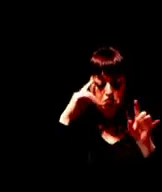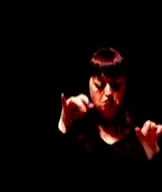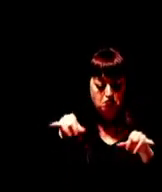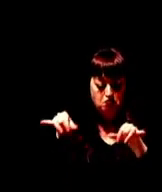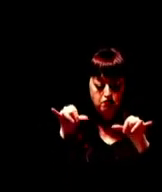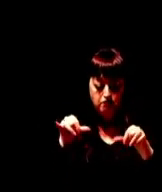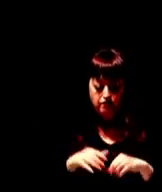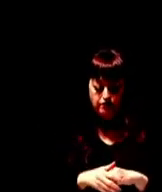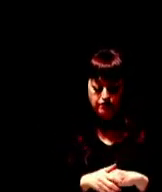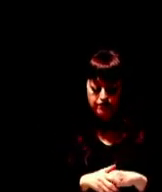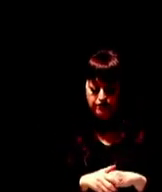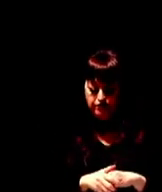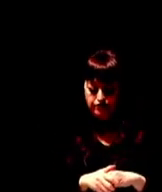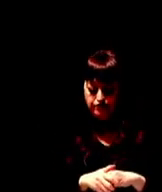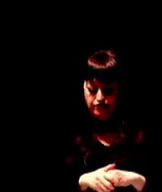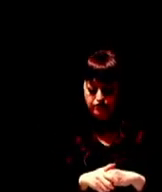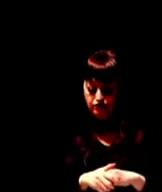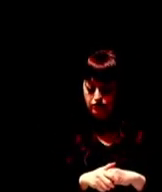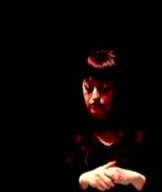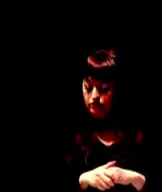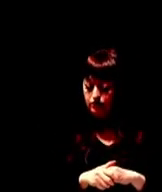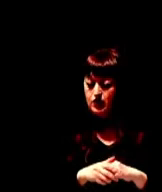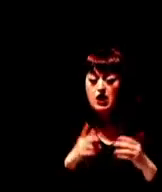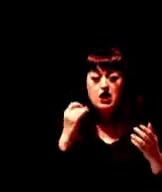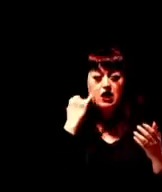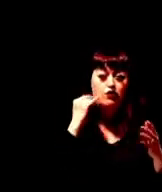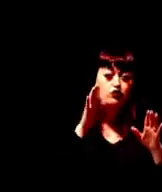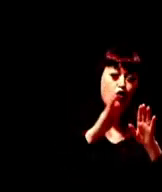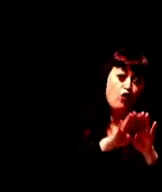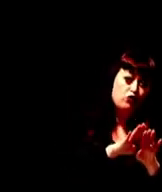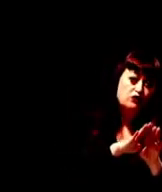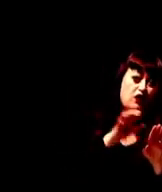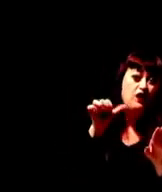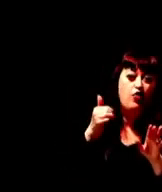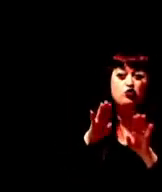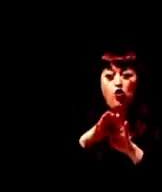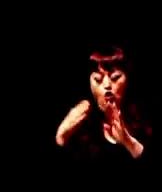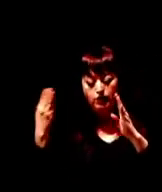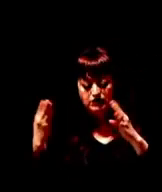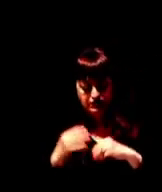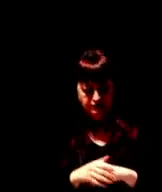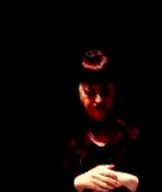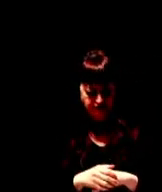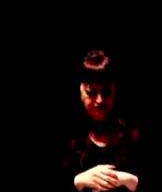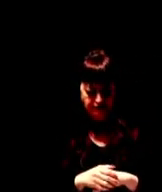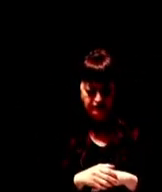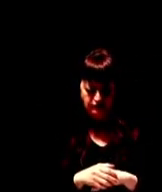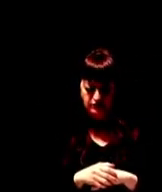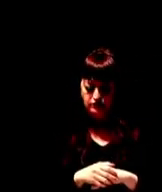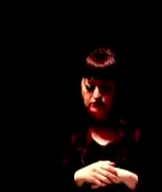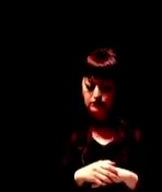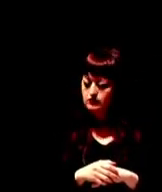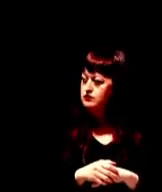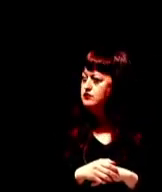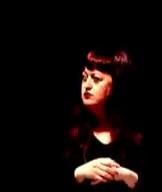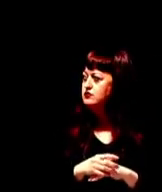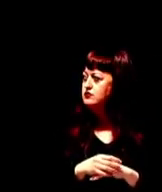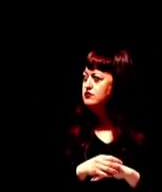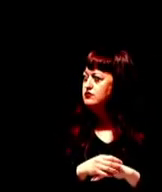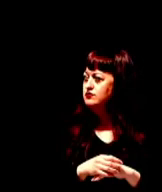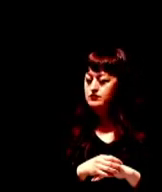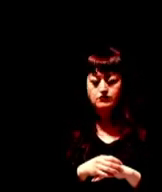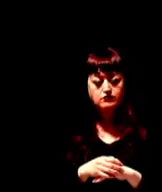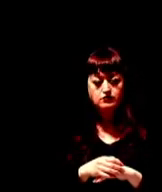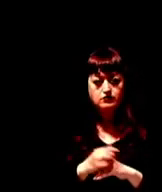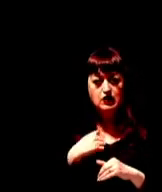beginning. And a door must close for another to open. And trust me, when I look around this room, I see a lot of doors opening to